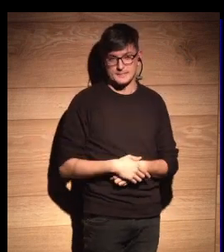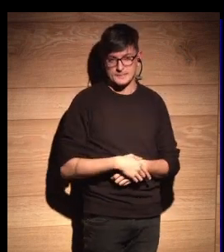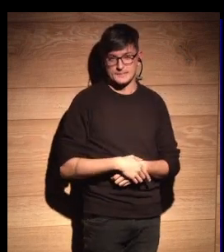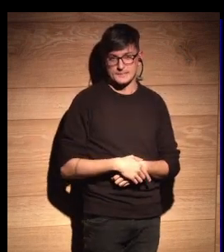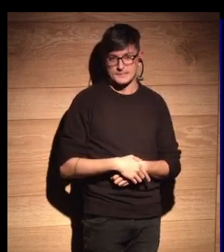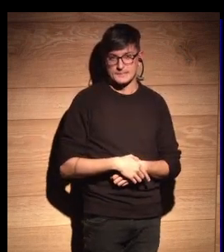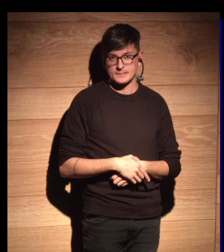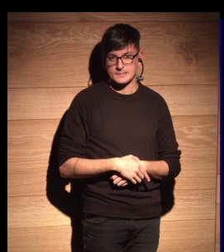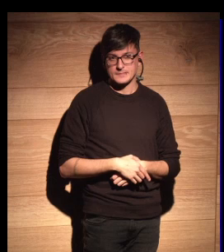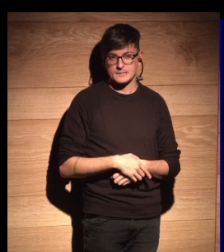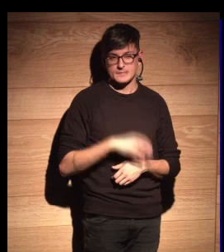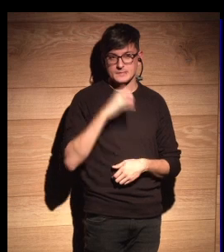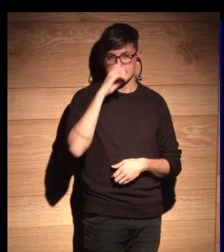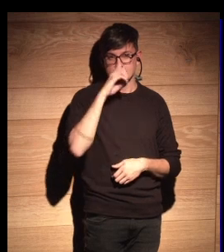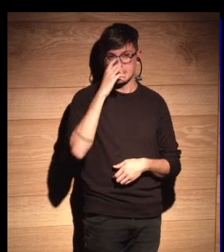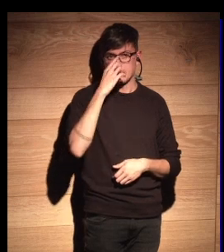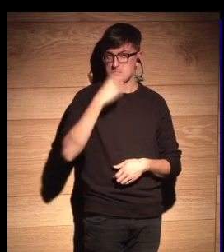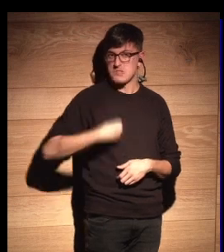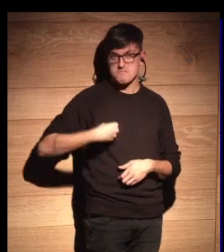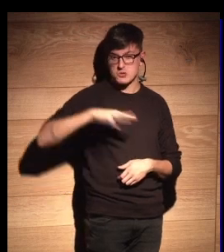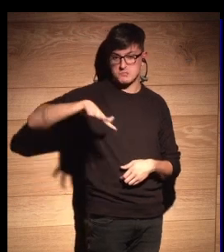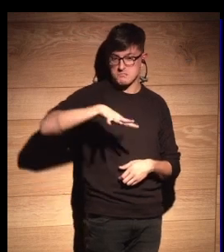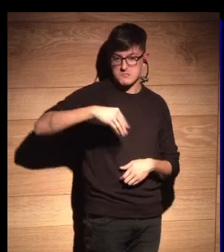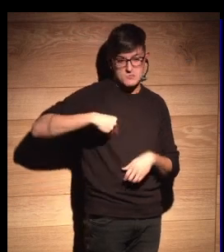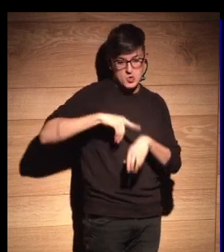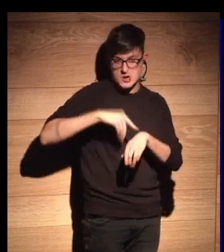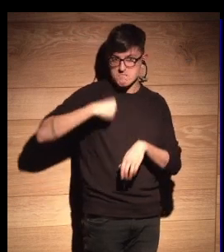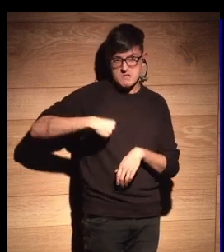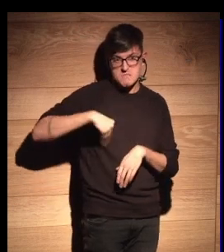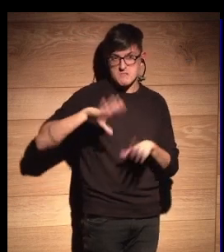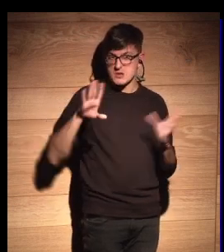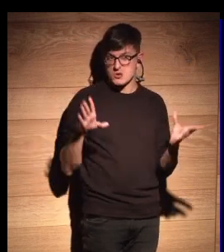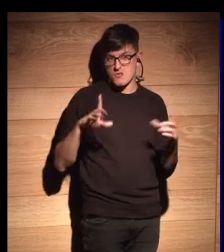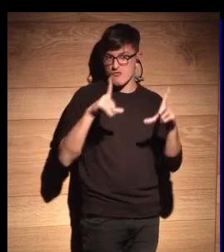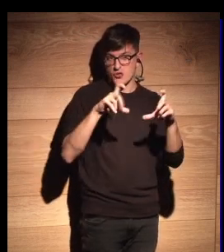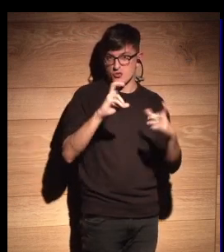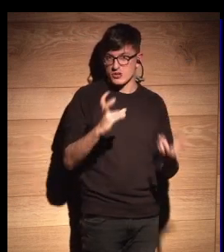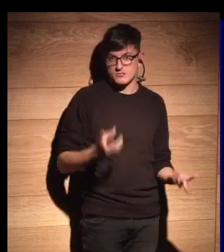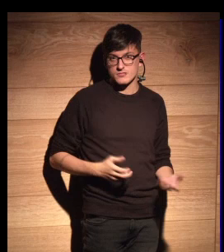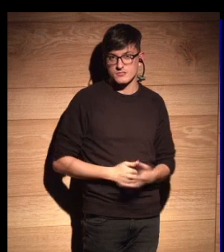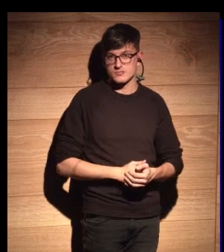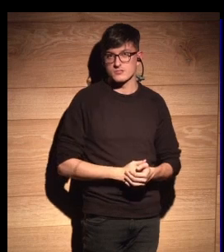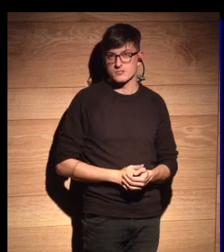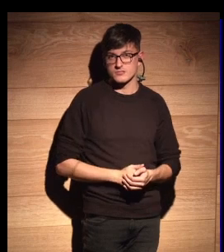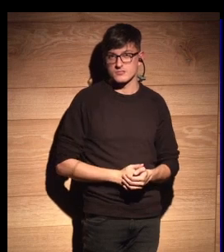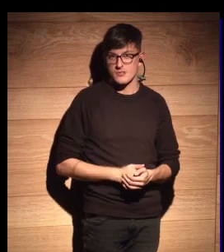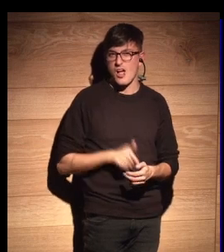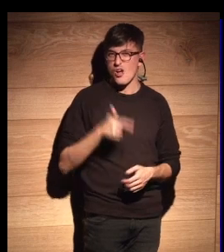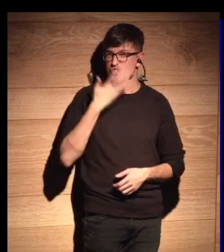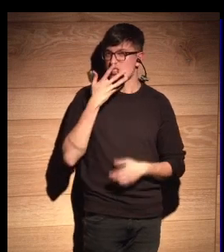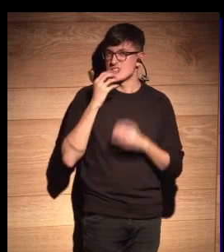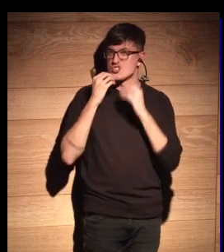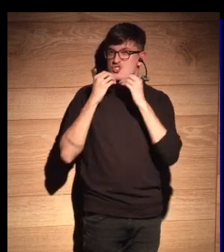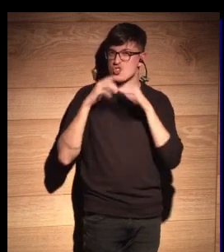place, same time, just slight adjustment. Do you know the story? I mean, of course, a lot of stories